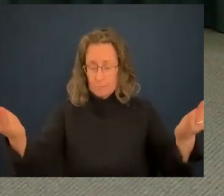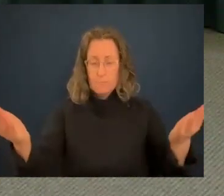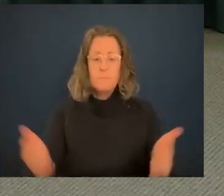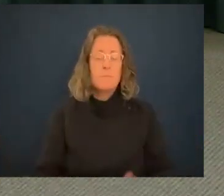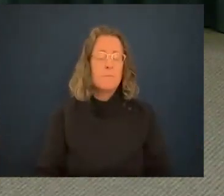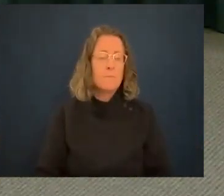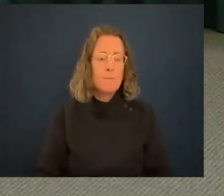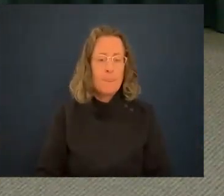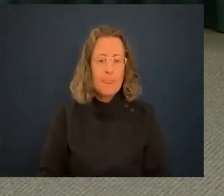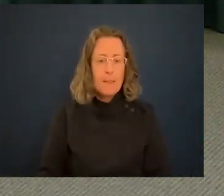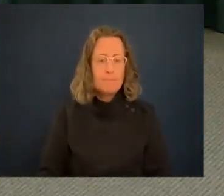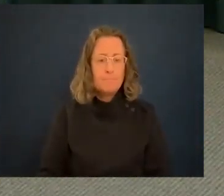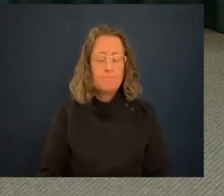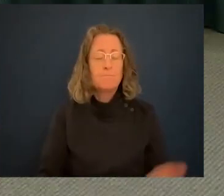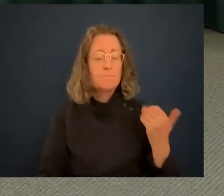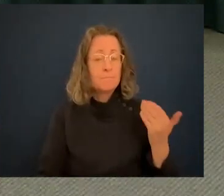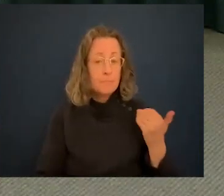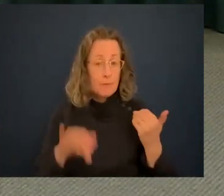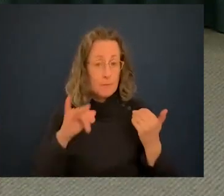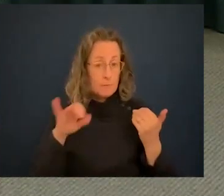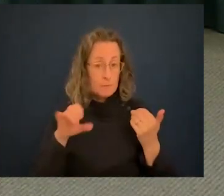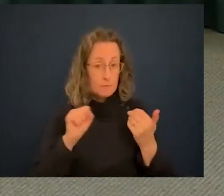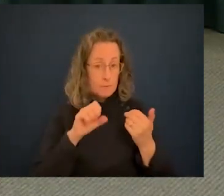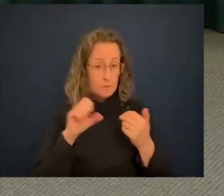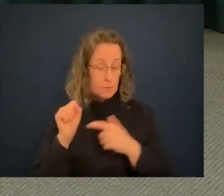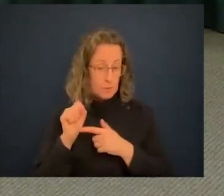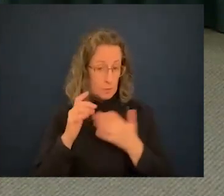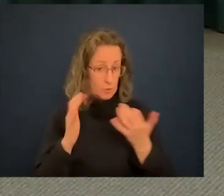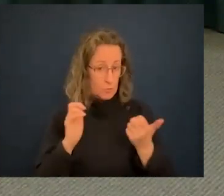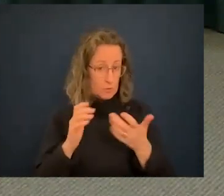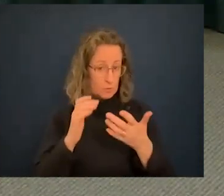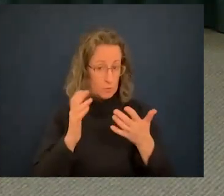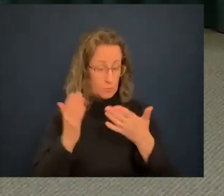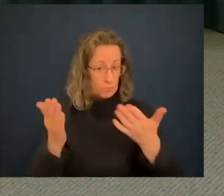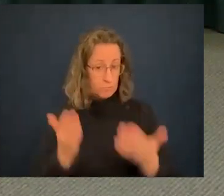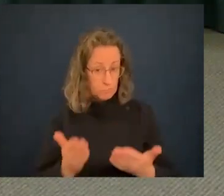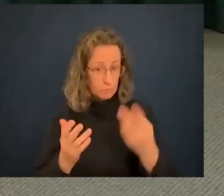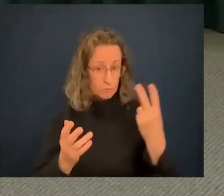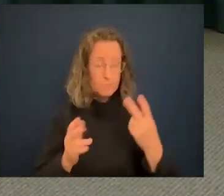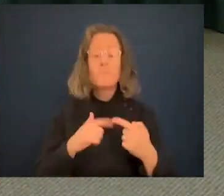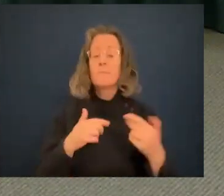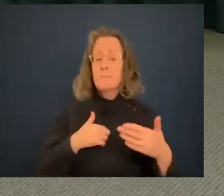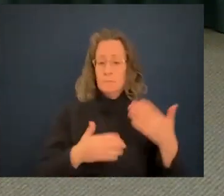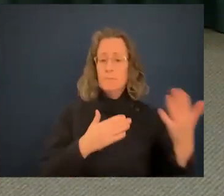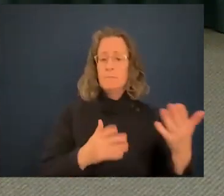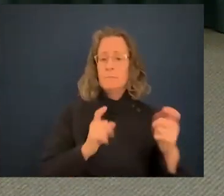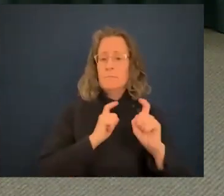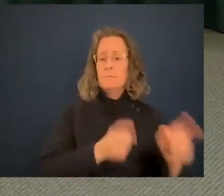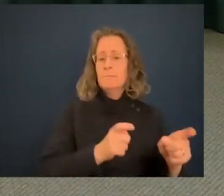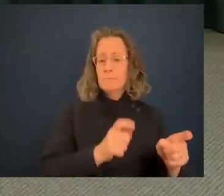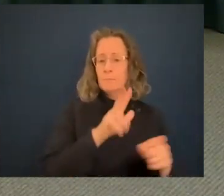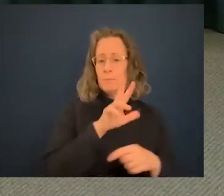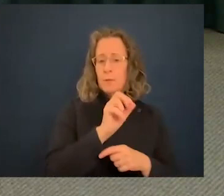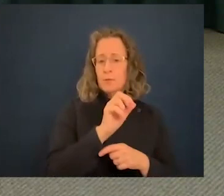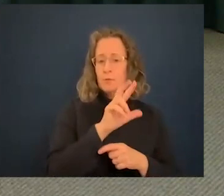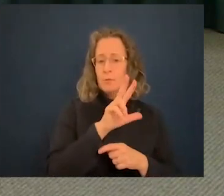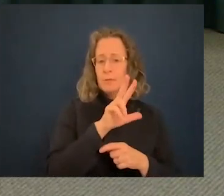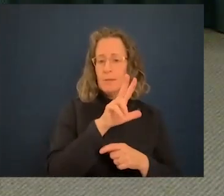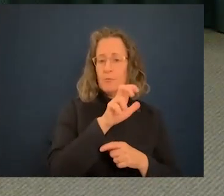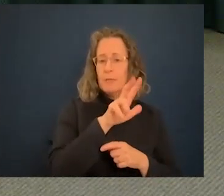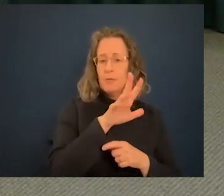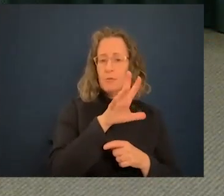so let's uh Jess would you like to do the separate motions sure uh move that we allocate 350 000